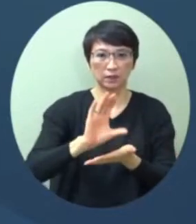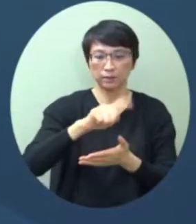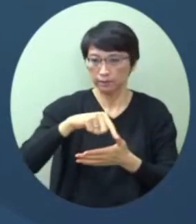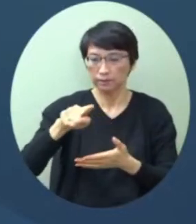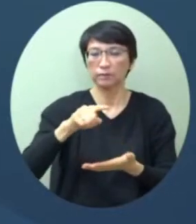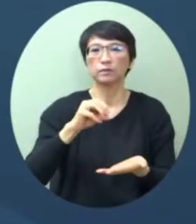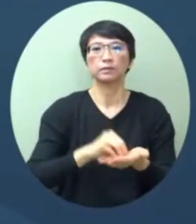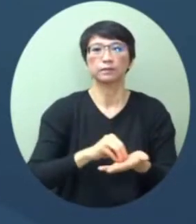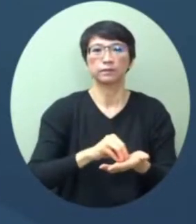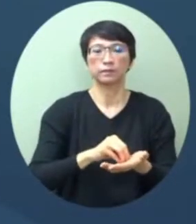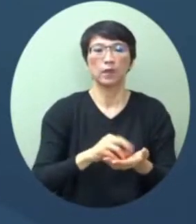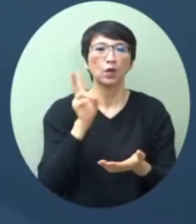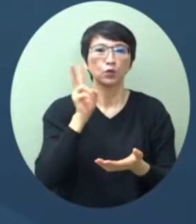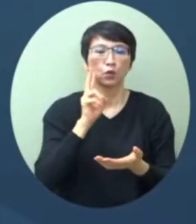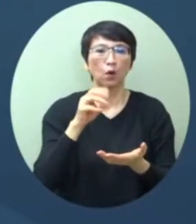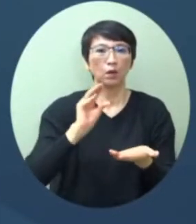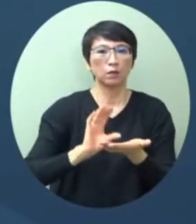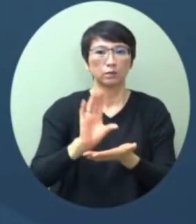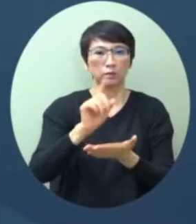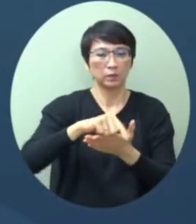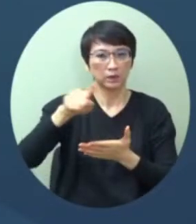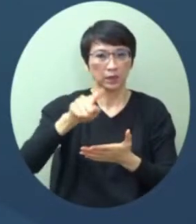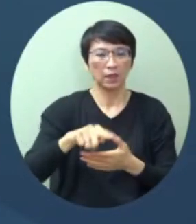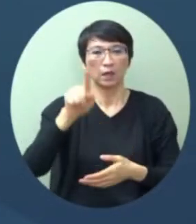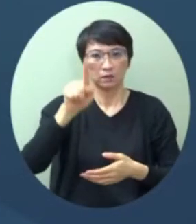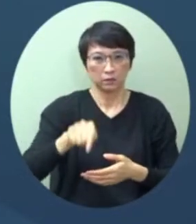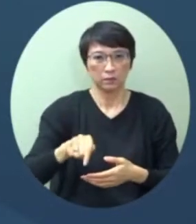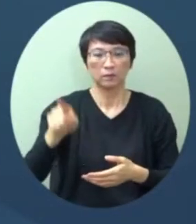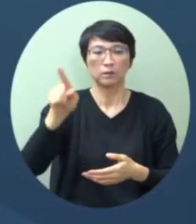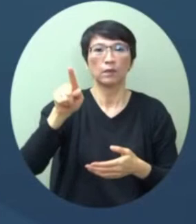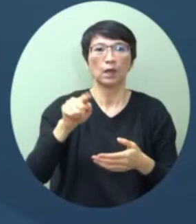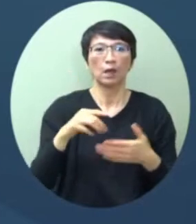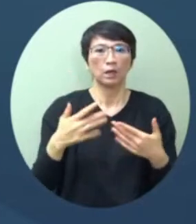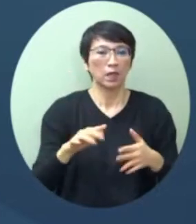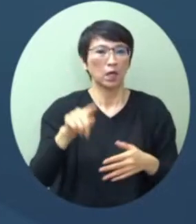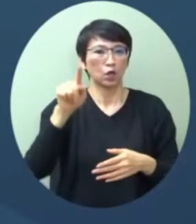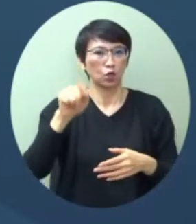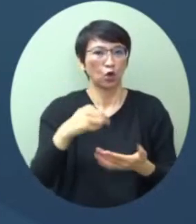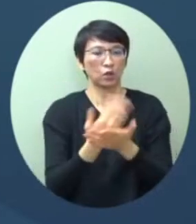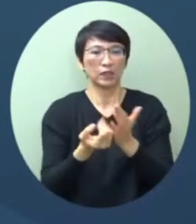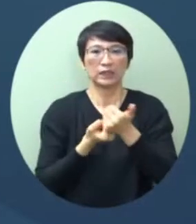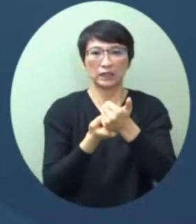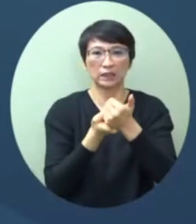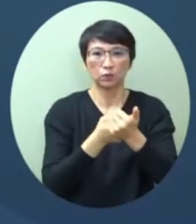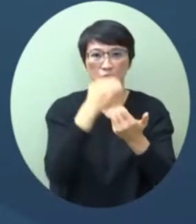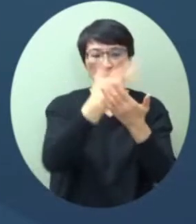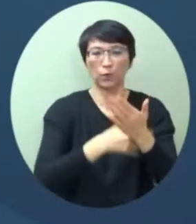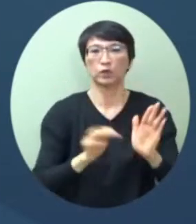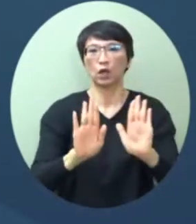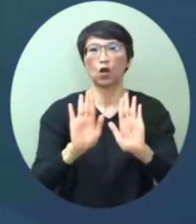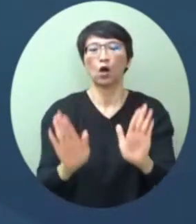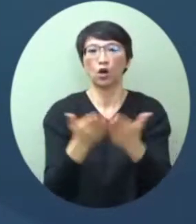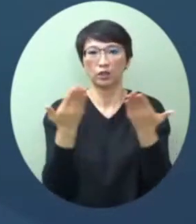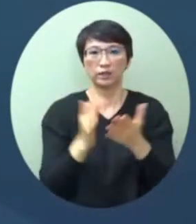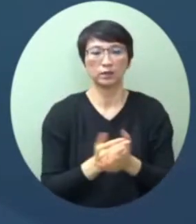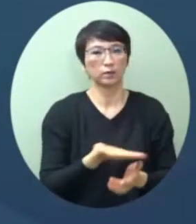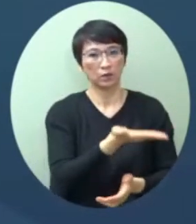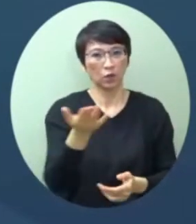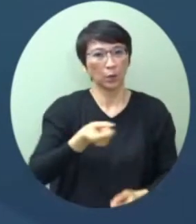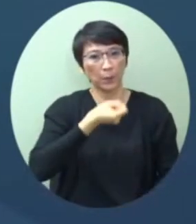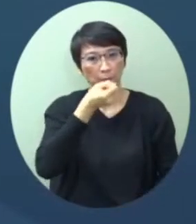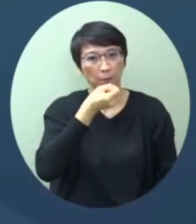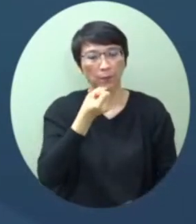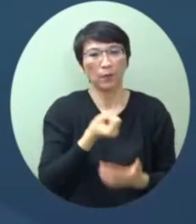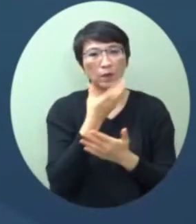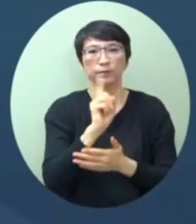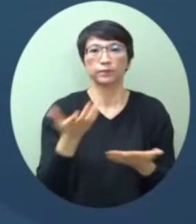6th Anti-Epidemic Fund. I believe legislative members will be supportive of our funding application. After the funding application